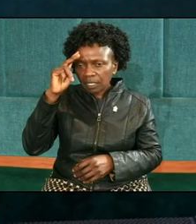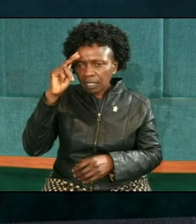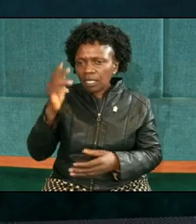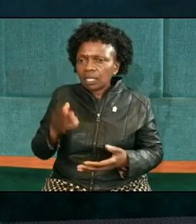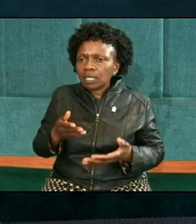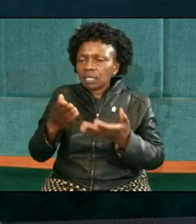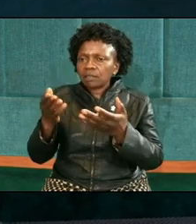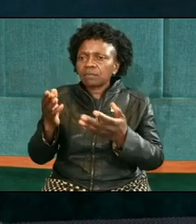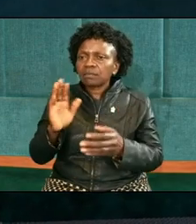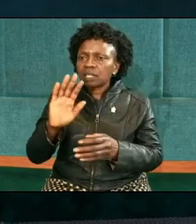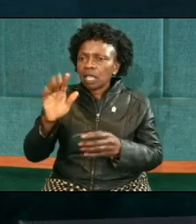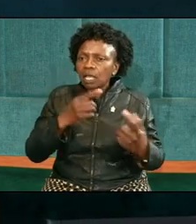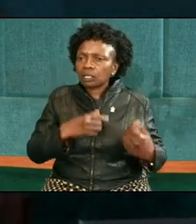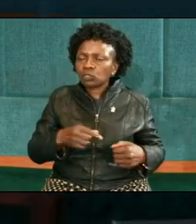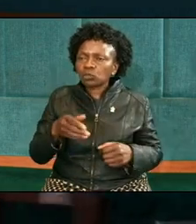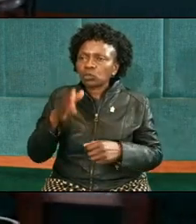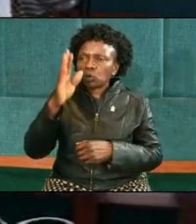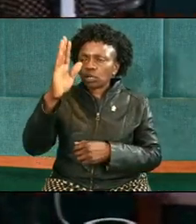God.